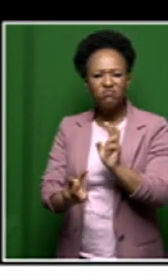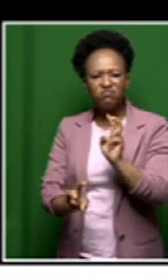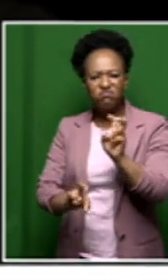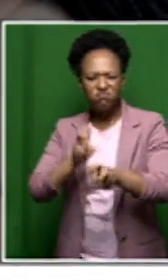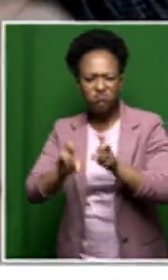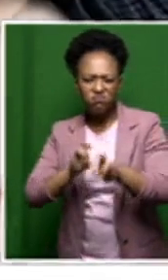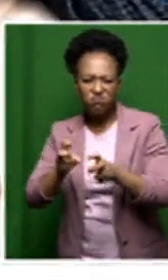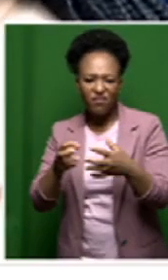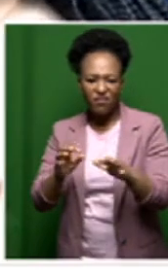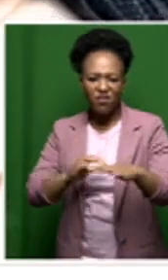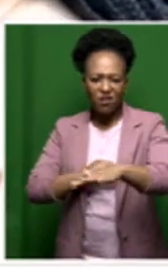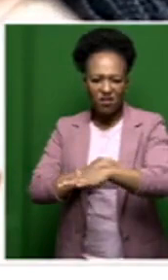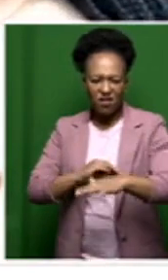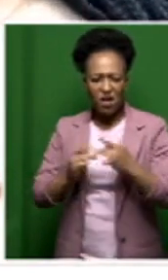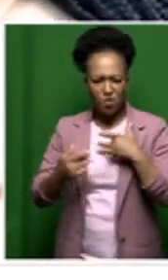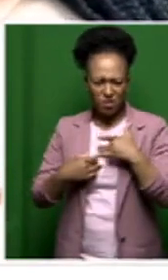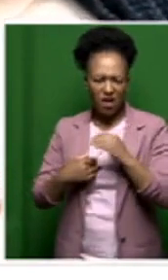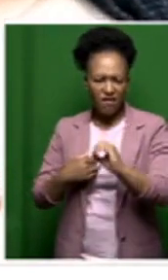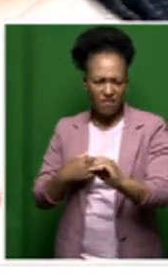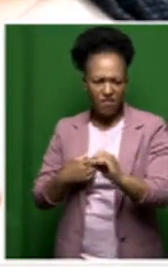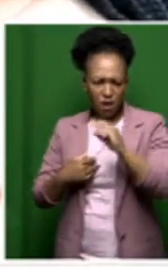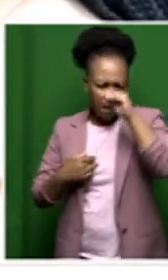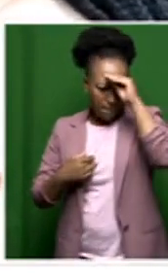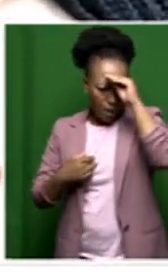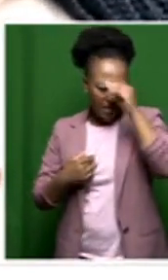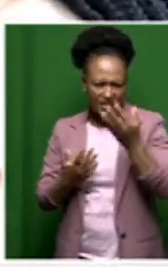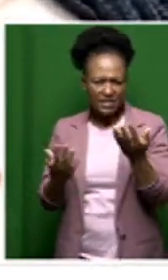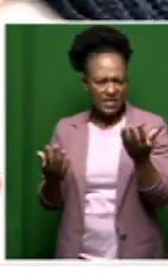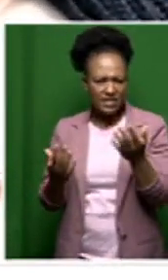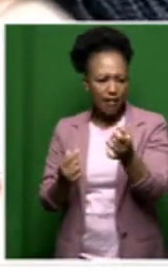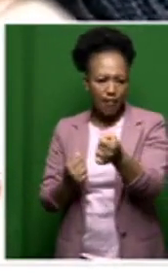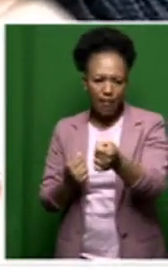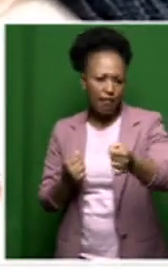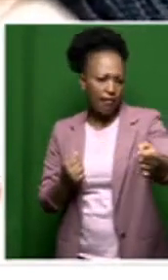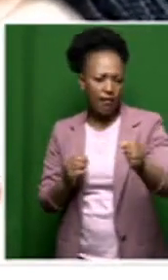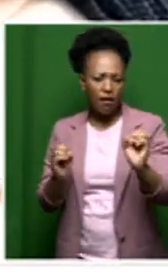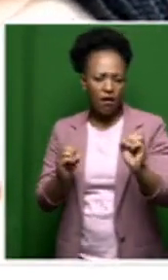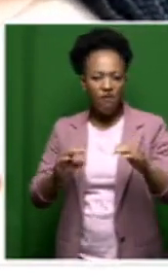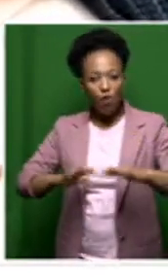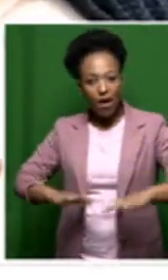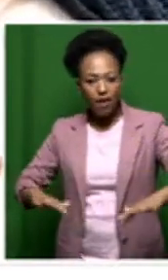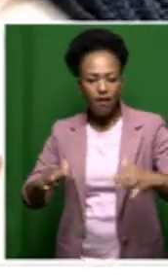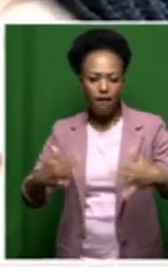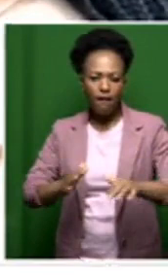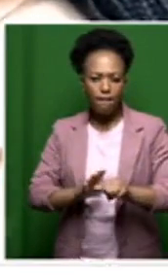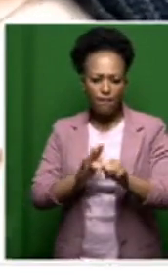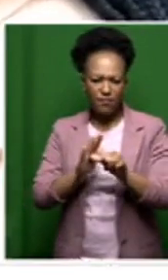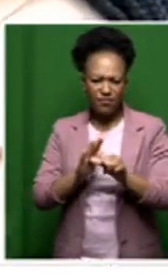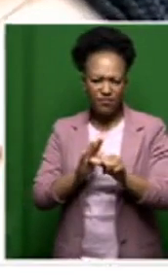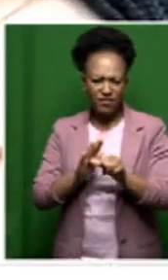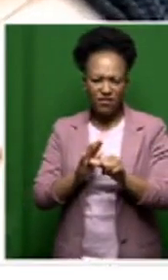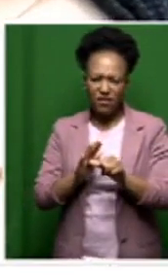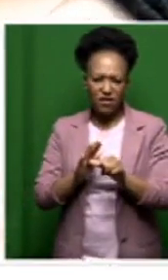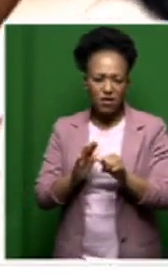in certain areas. There was concern that the police had not been deployed to those critical areas. What has